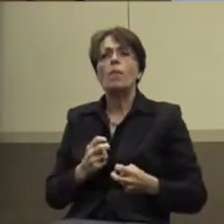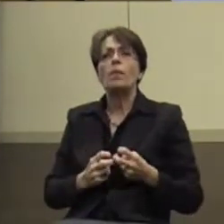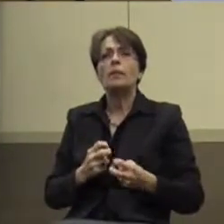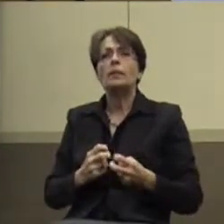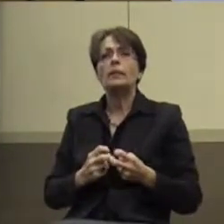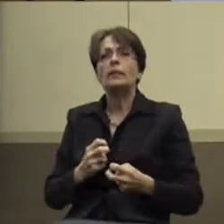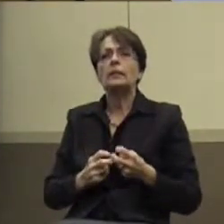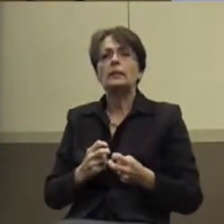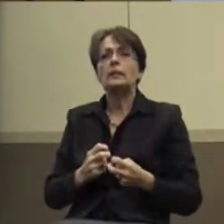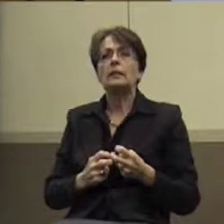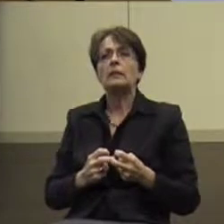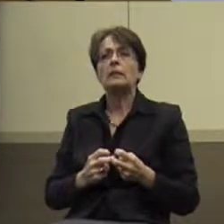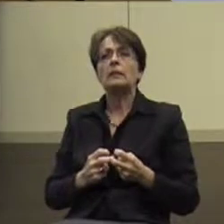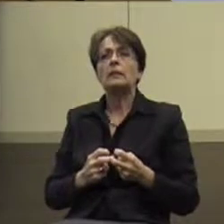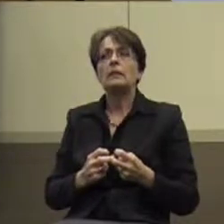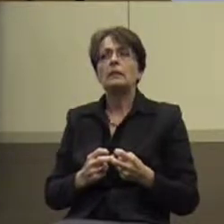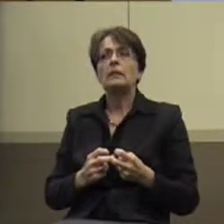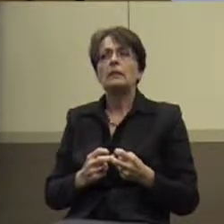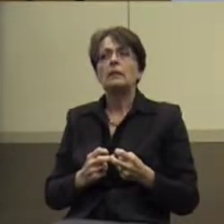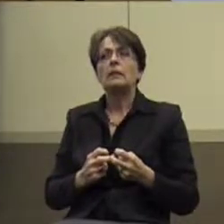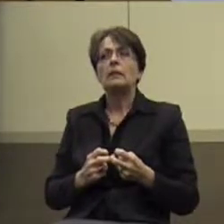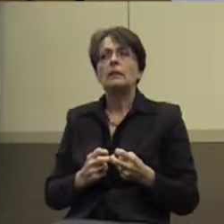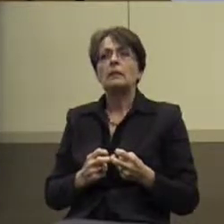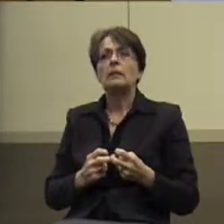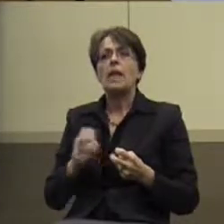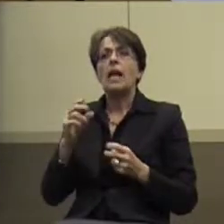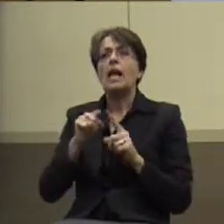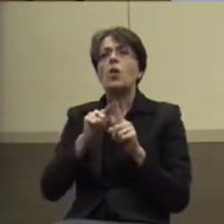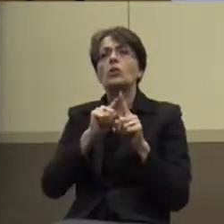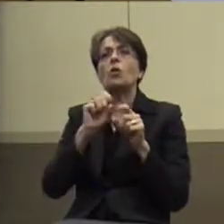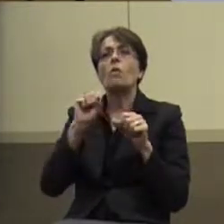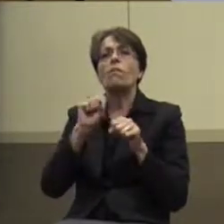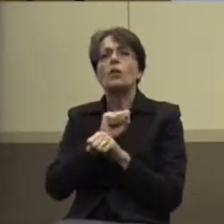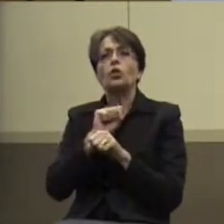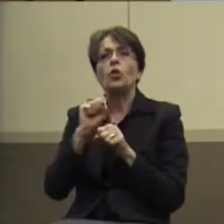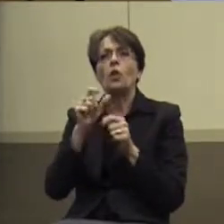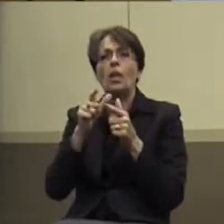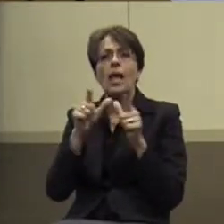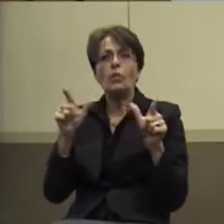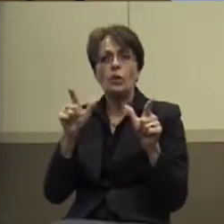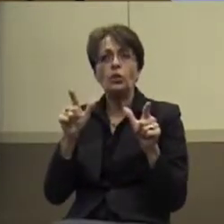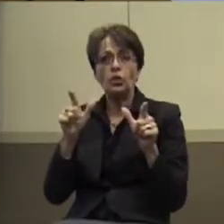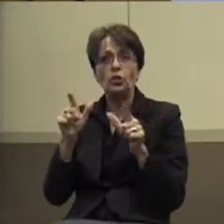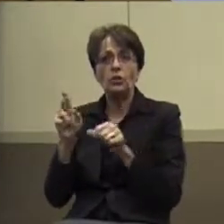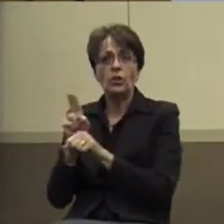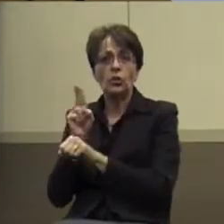and also functional language that's used.